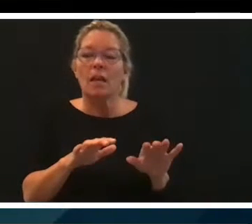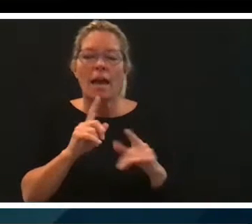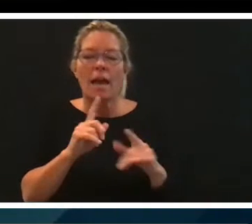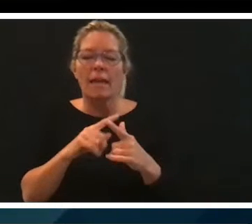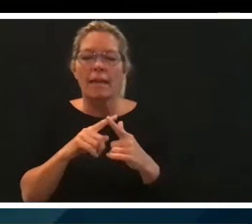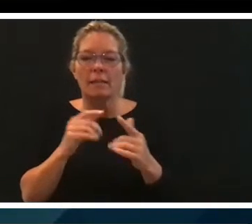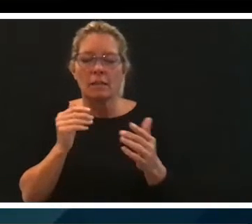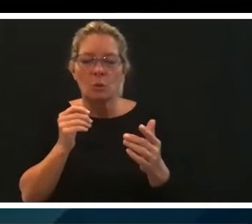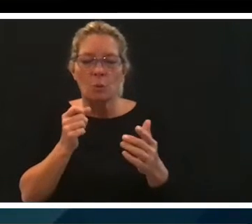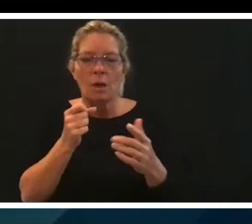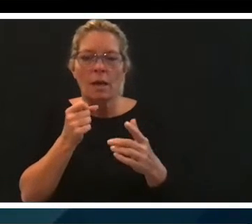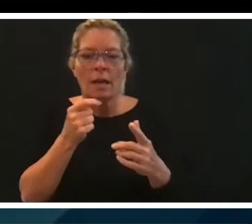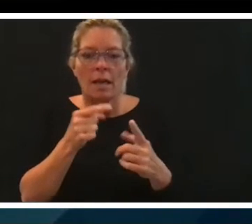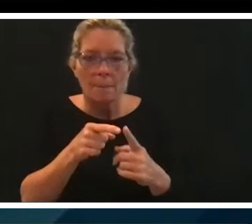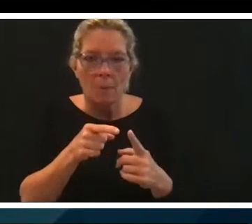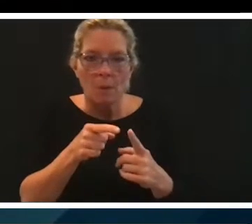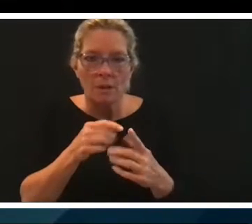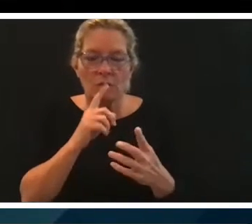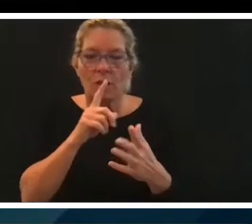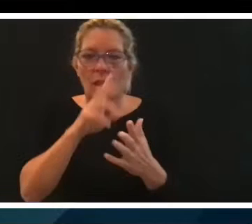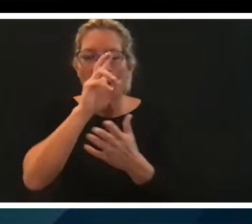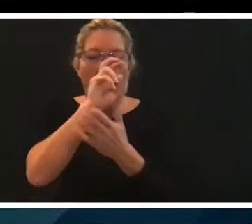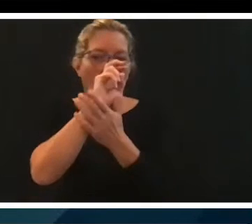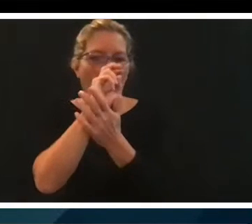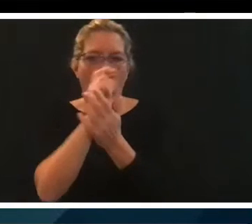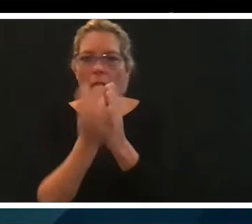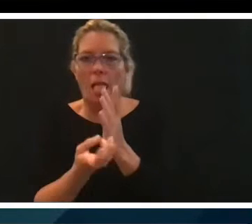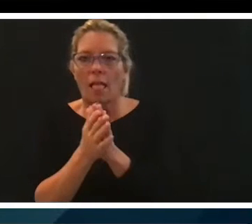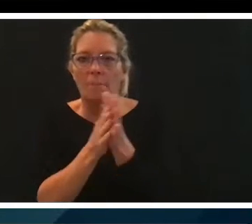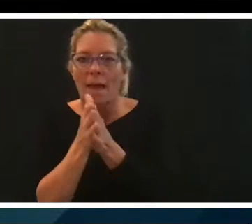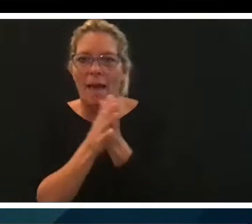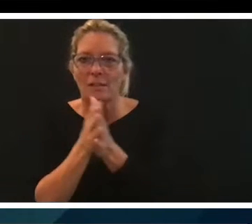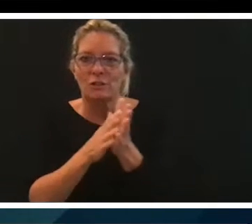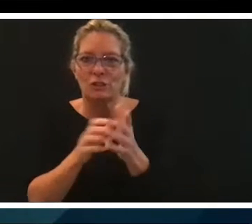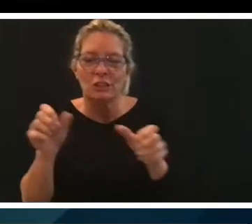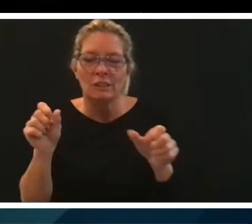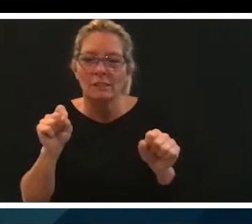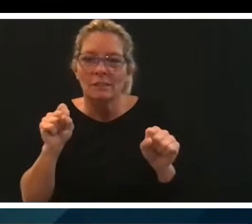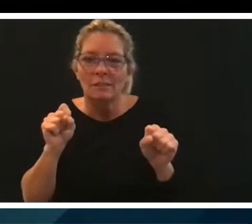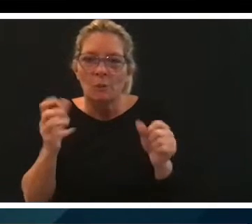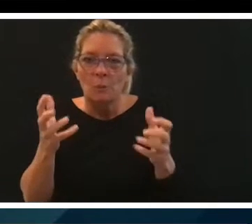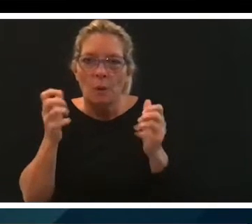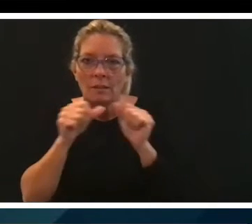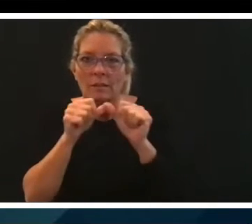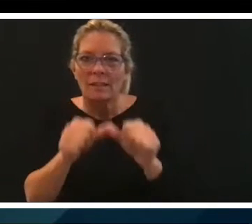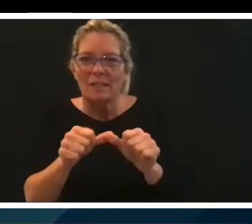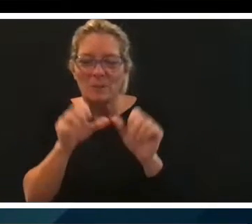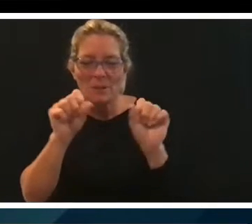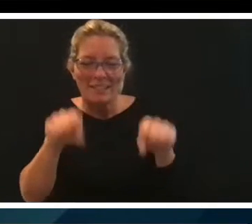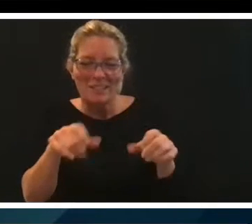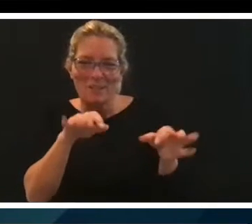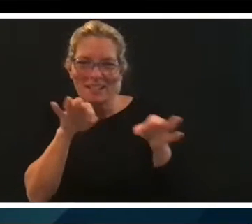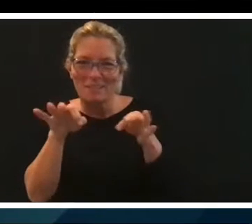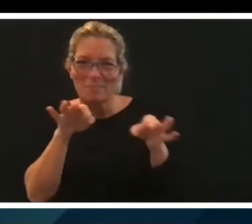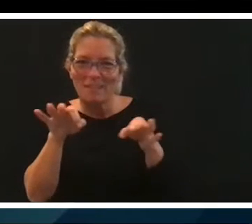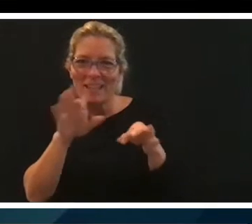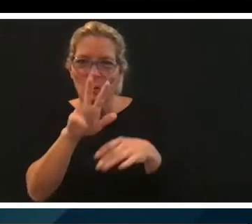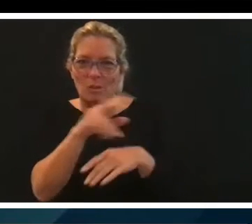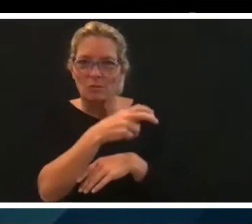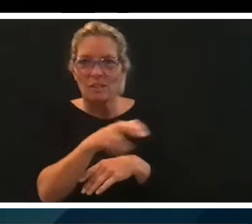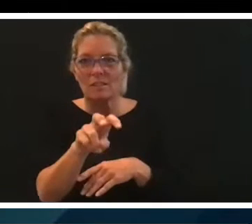really, fell into it and really had a passion for it. Can you tell us a little bit about that transition from, this kid